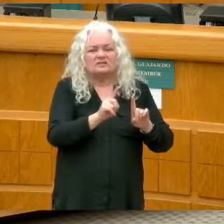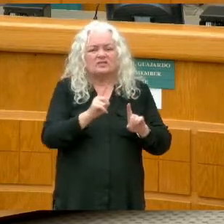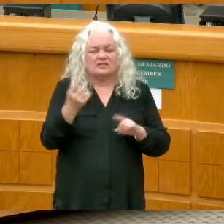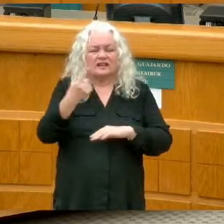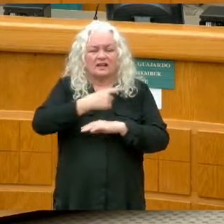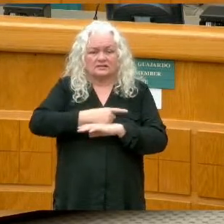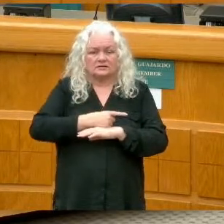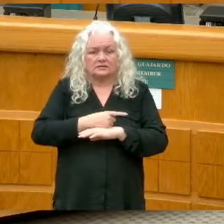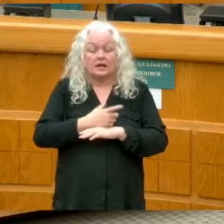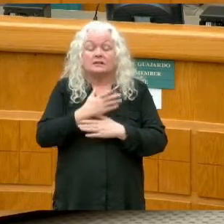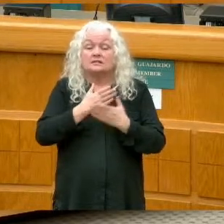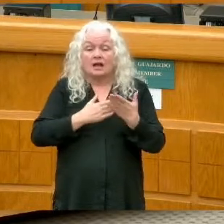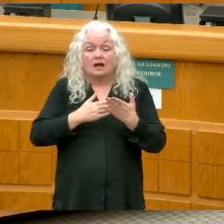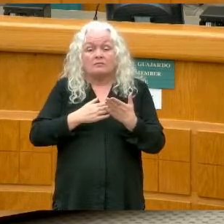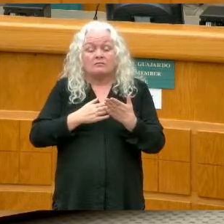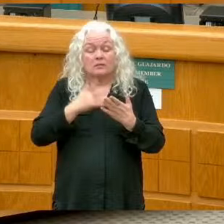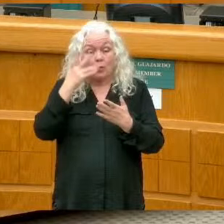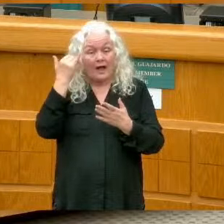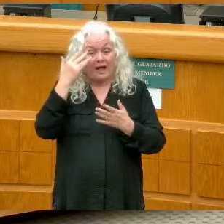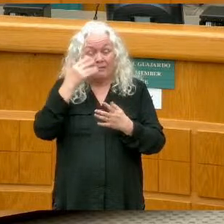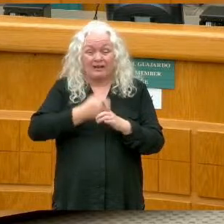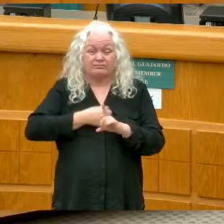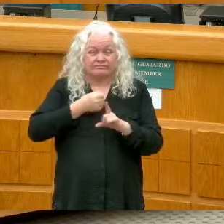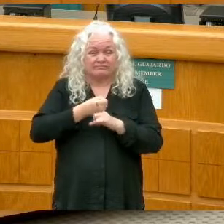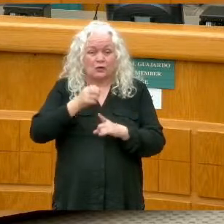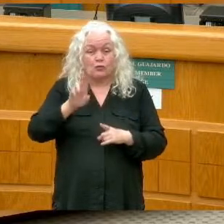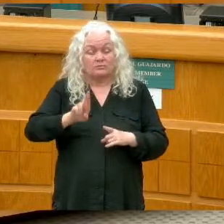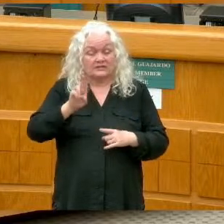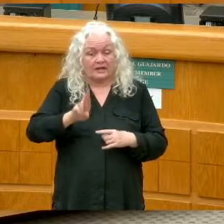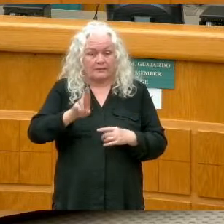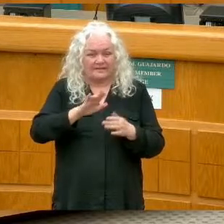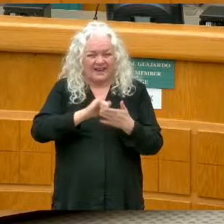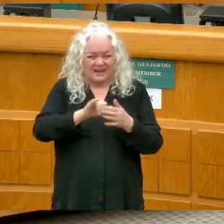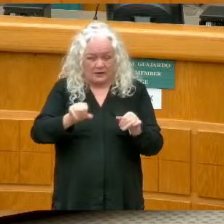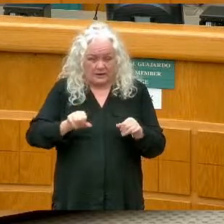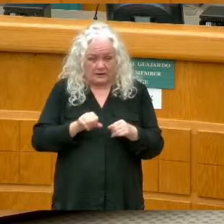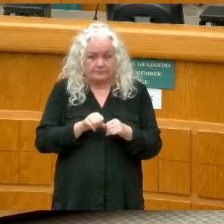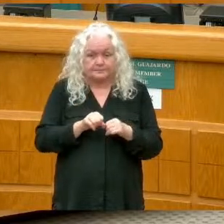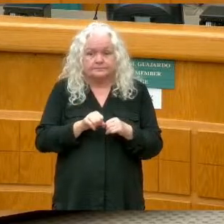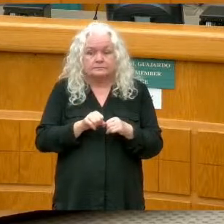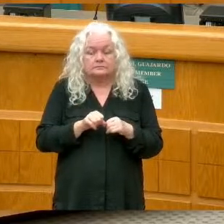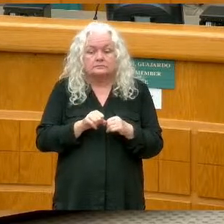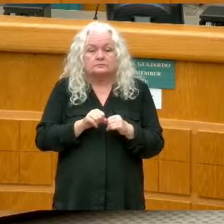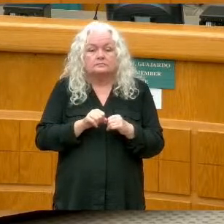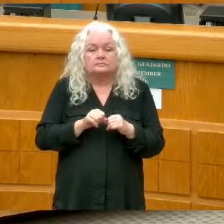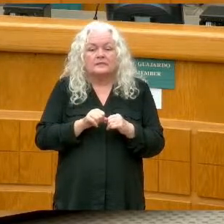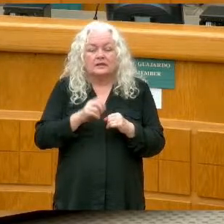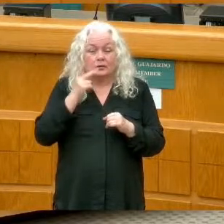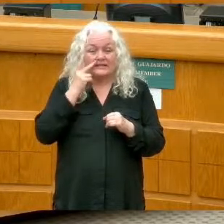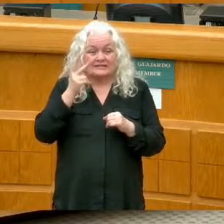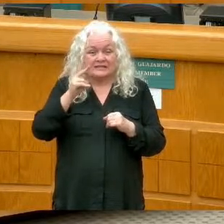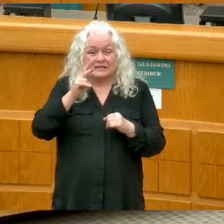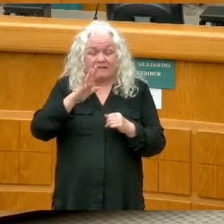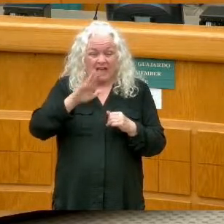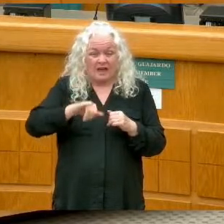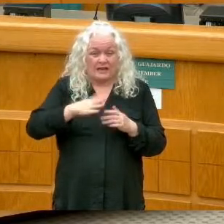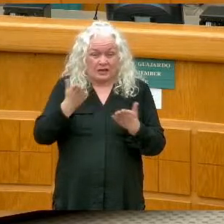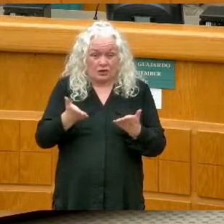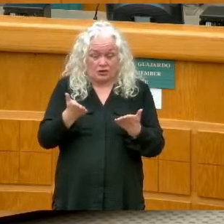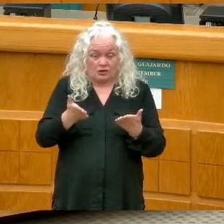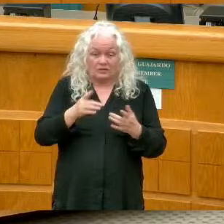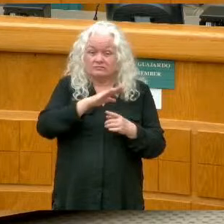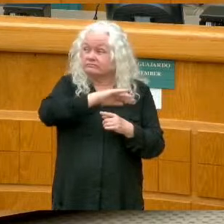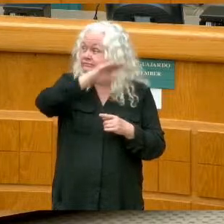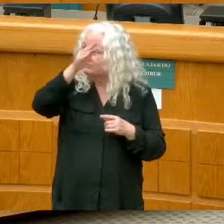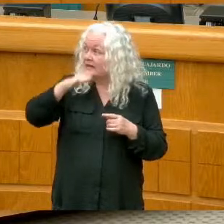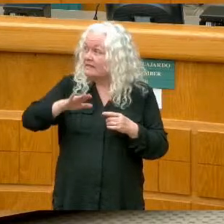with the Robstown Area Detention Center. But you can see kind of the curve on that graph here. And then our